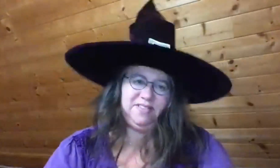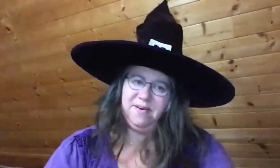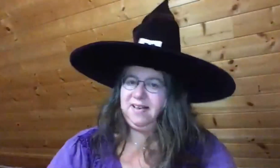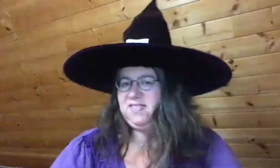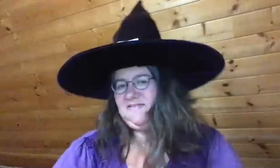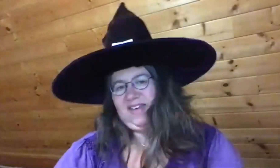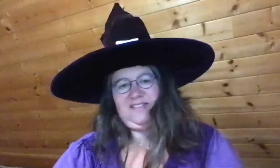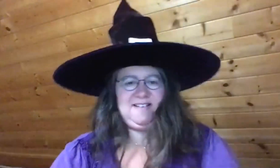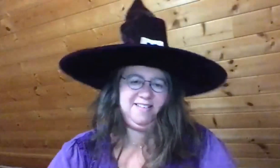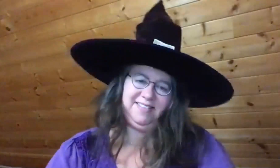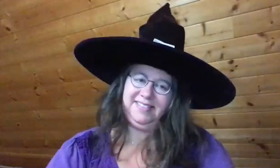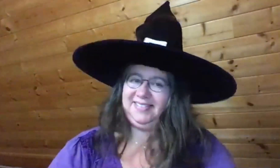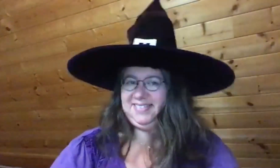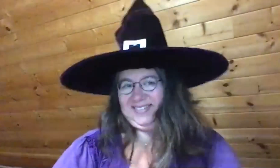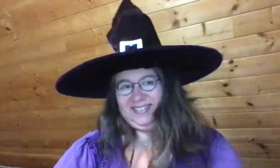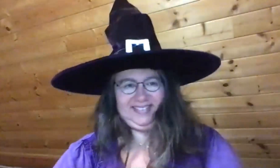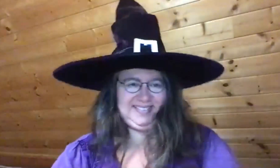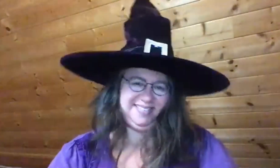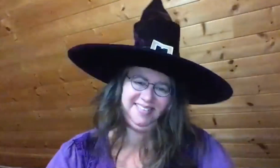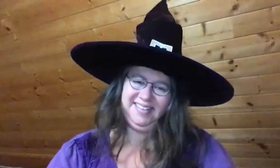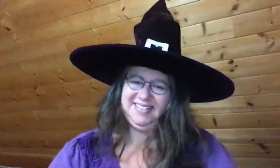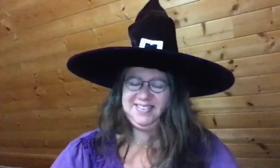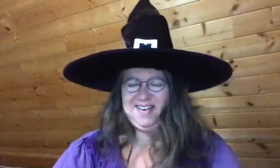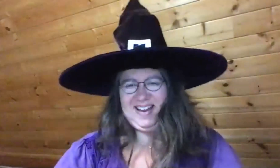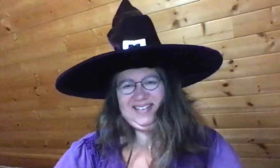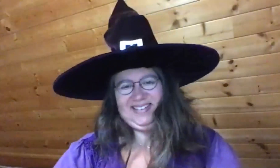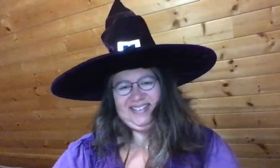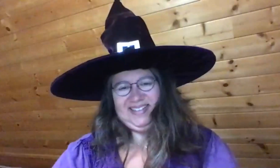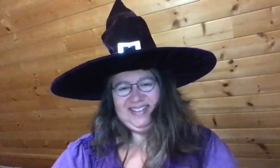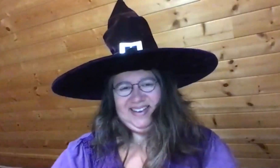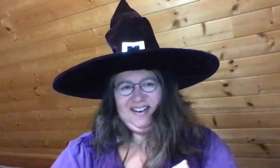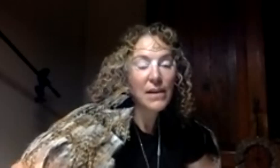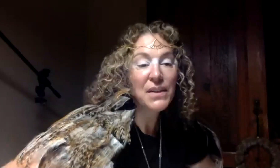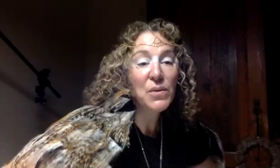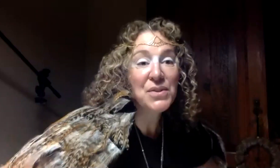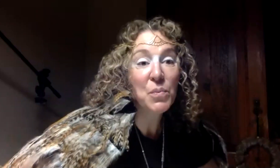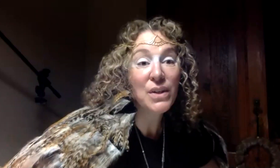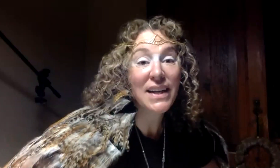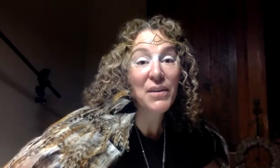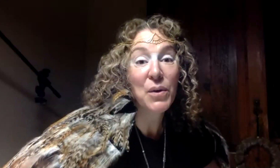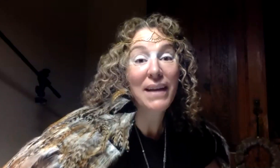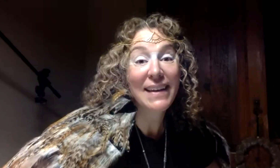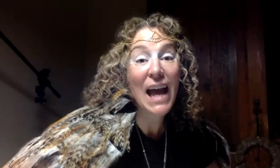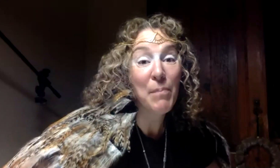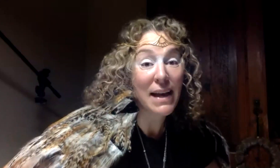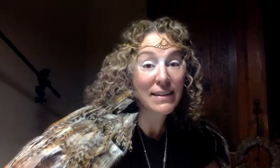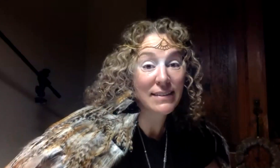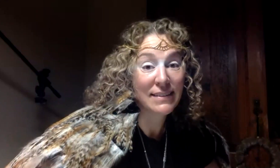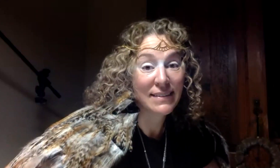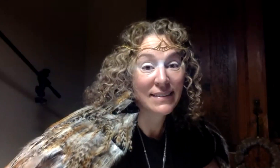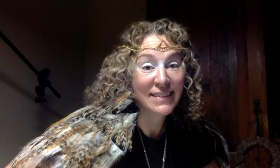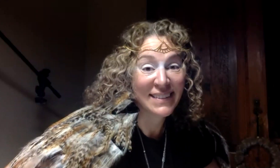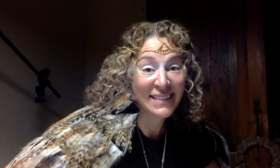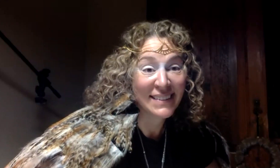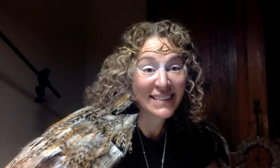love the flowing of the feathers. Thank you. Great. I feel like we should work together and go get the cat back.